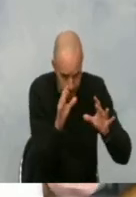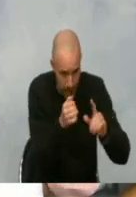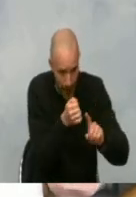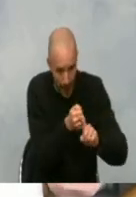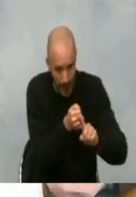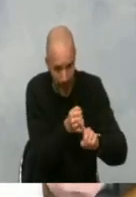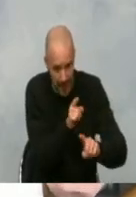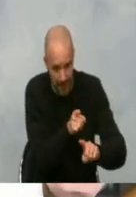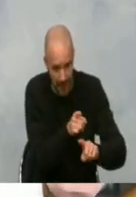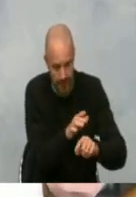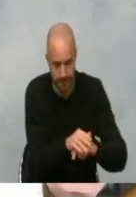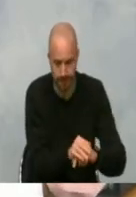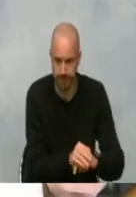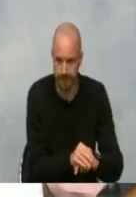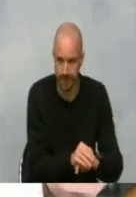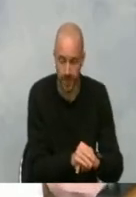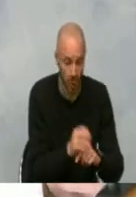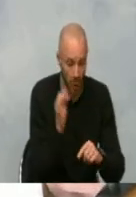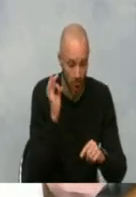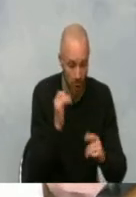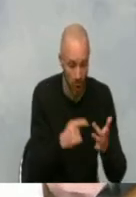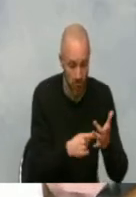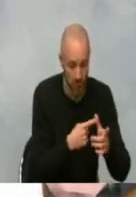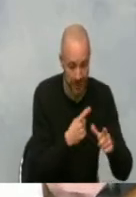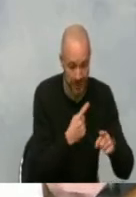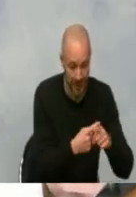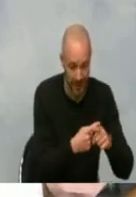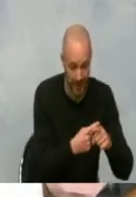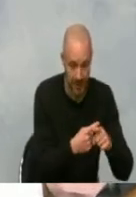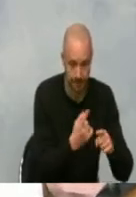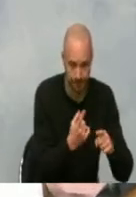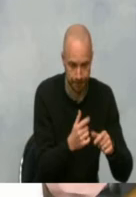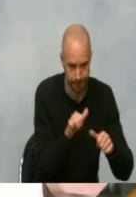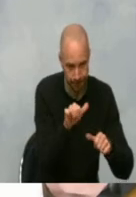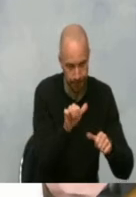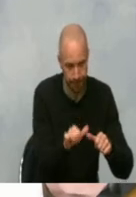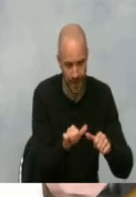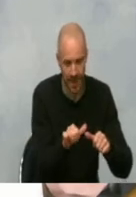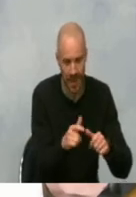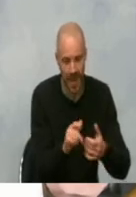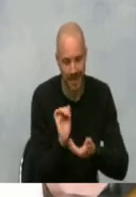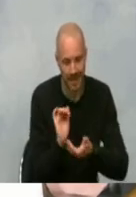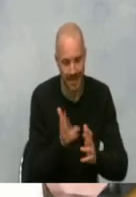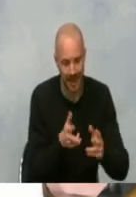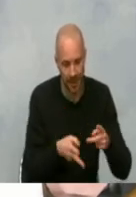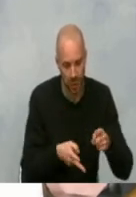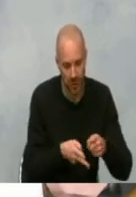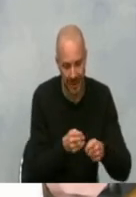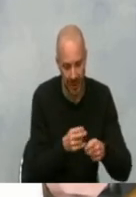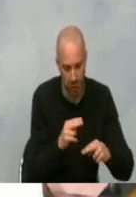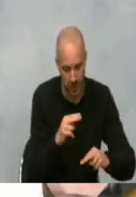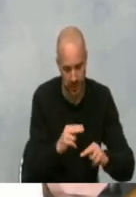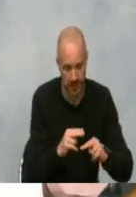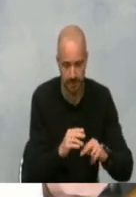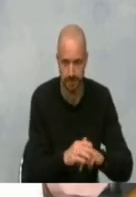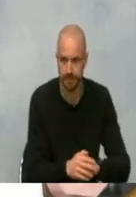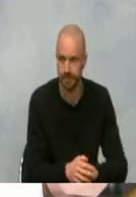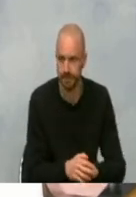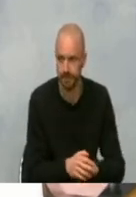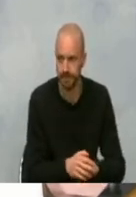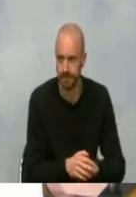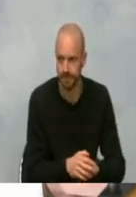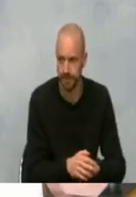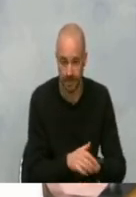that's council tax. The next thing I said I'd talk to you about is service concessions. Now, there is a paper which is coming next on the